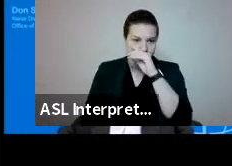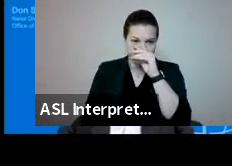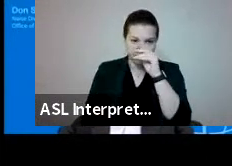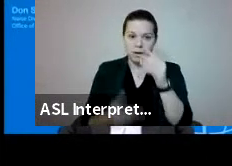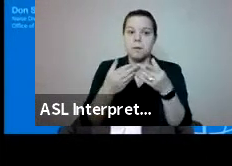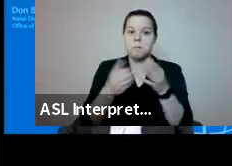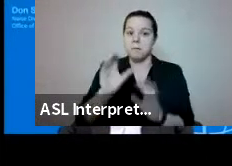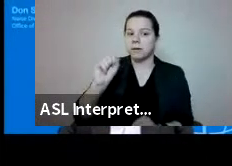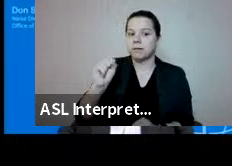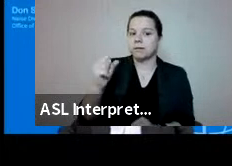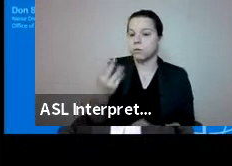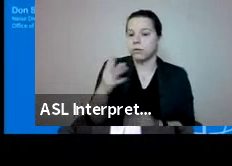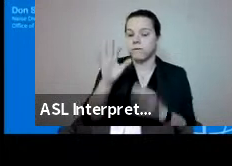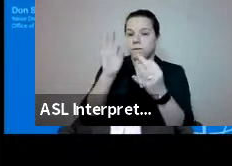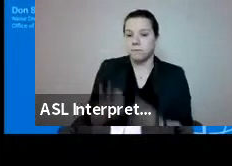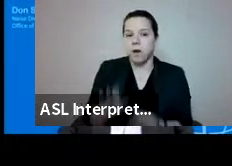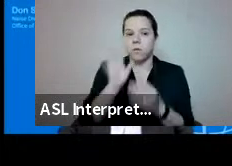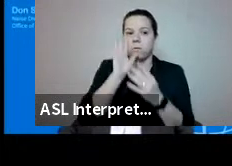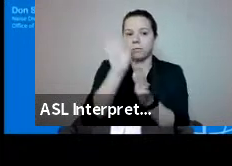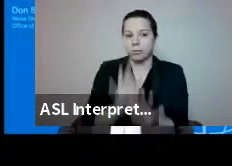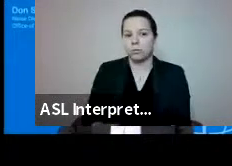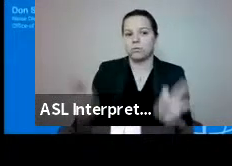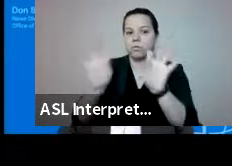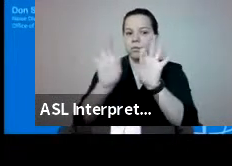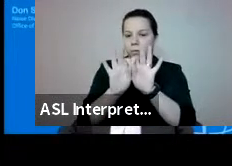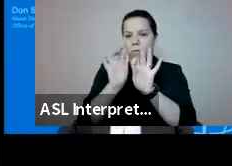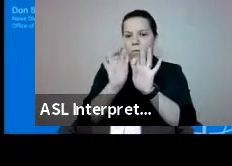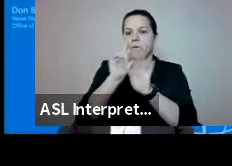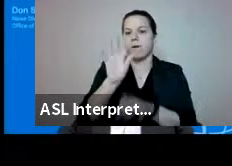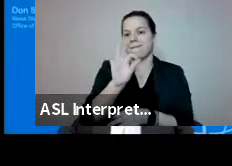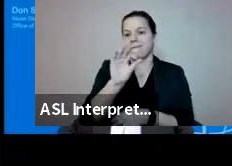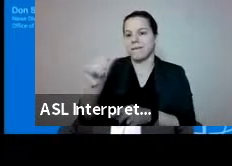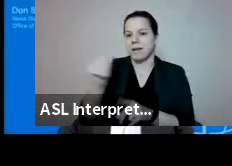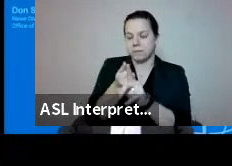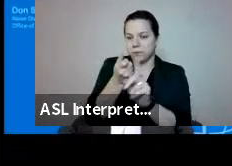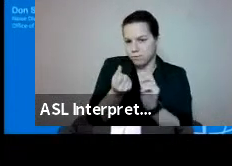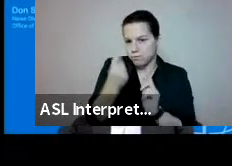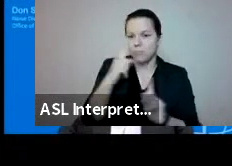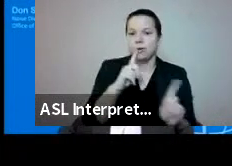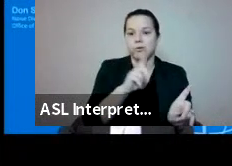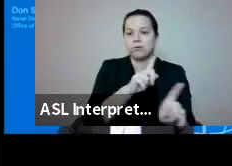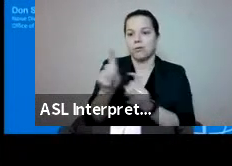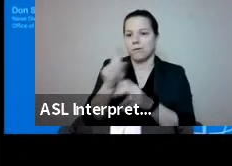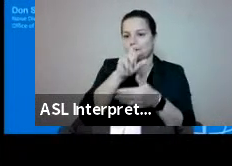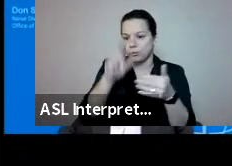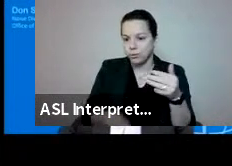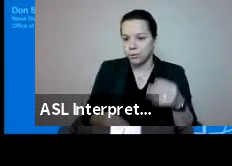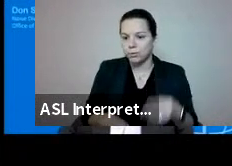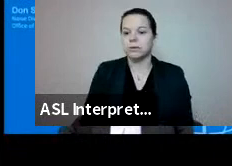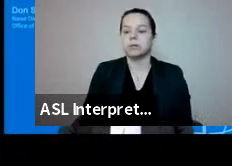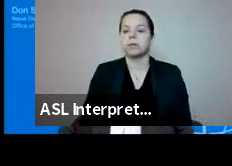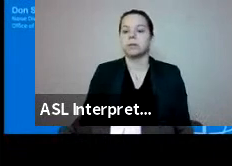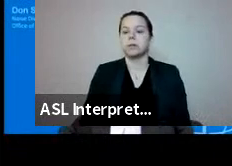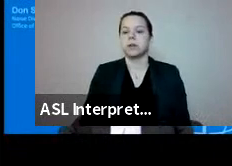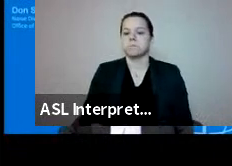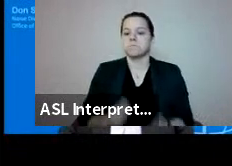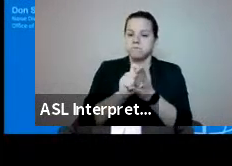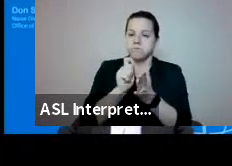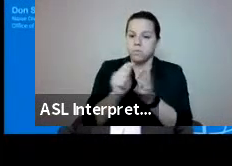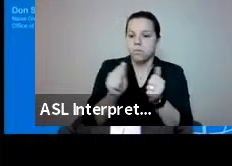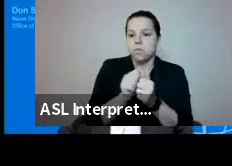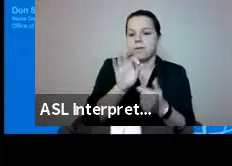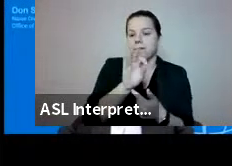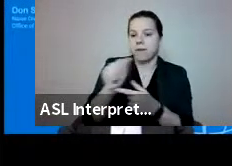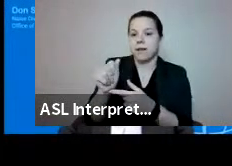feedback on these and other factors will be critical to inform FAA's understanding of the survey results. And taken together with the rest of FAA's noise